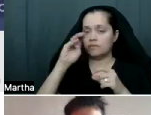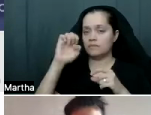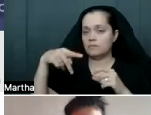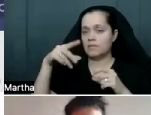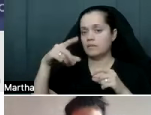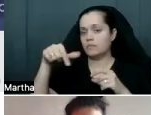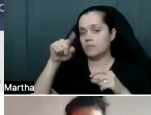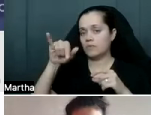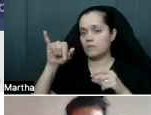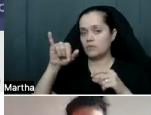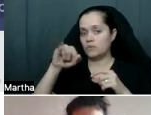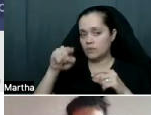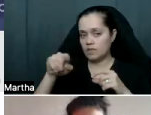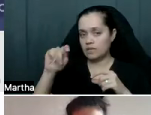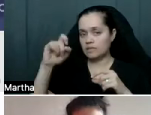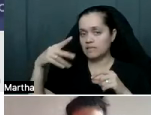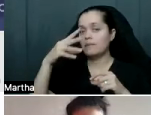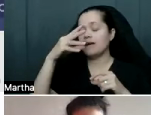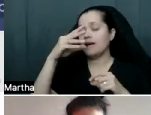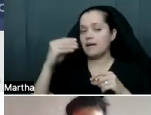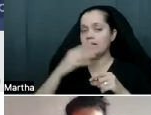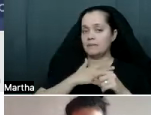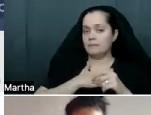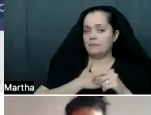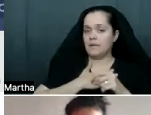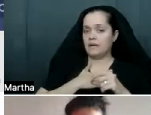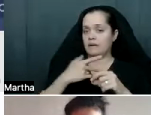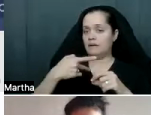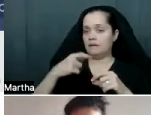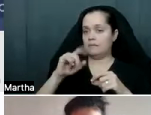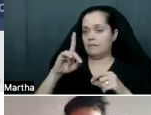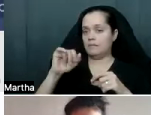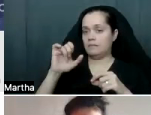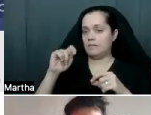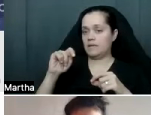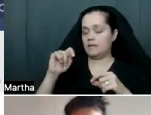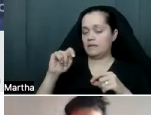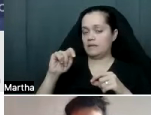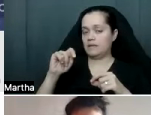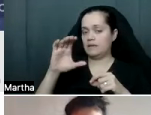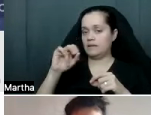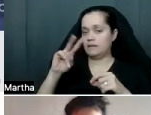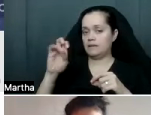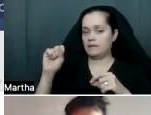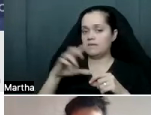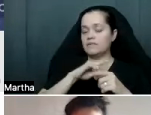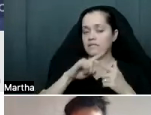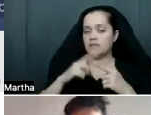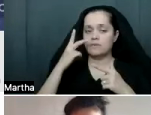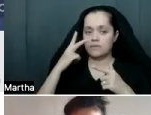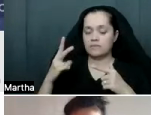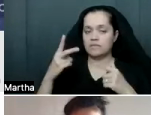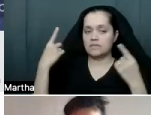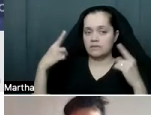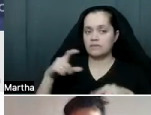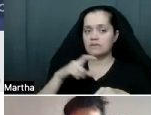tip and my Padlet canvas, and then we'll see where we are on